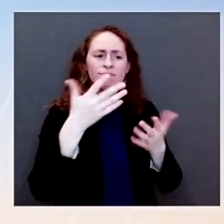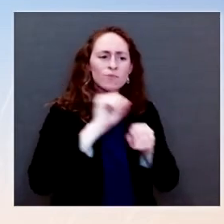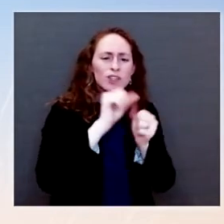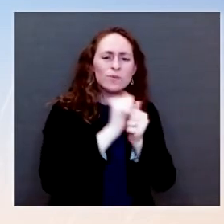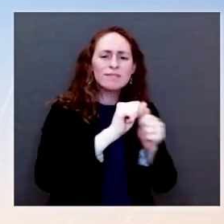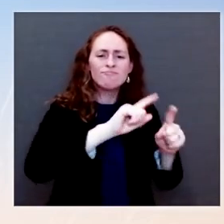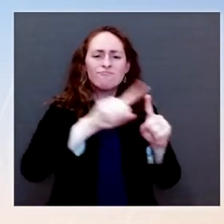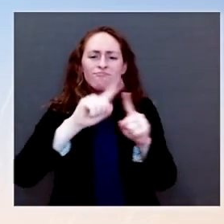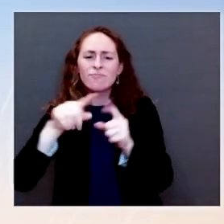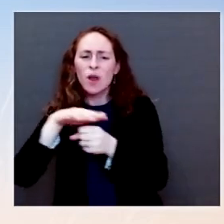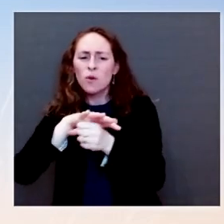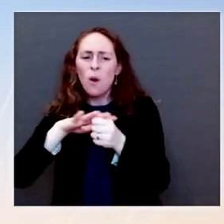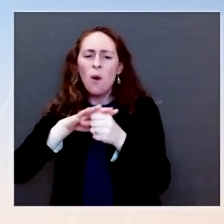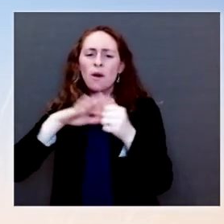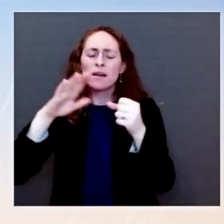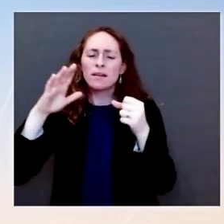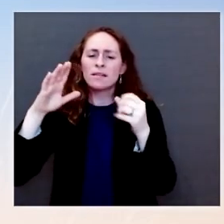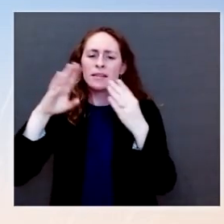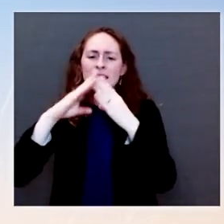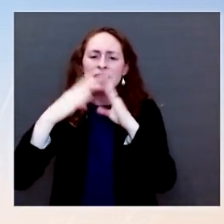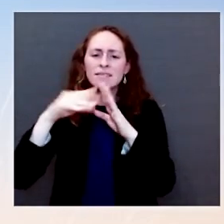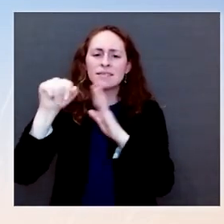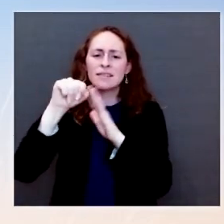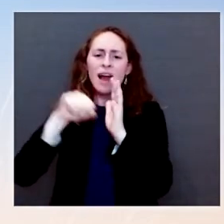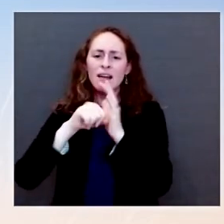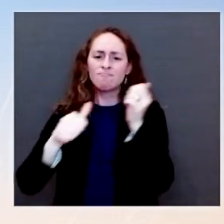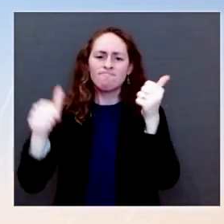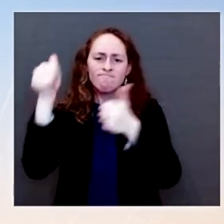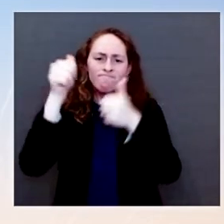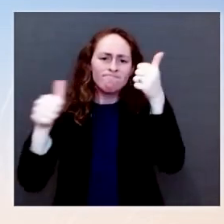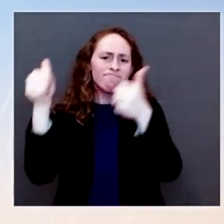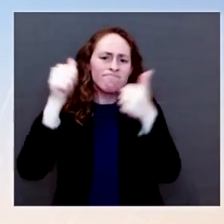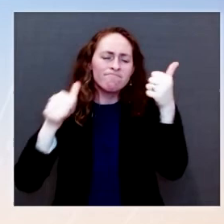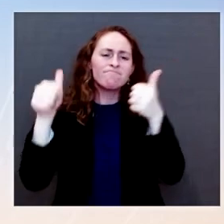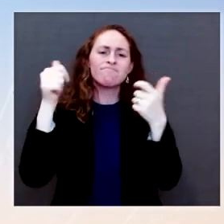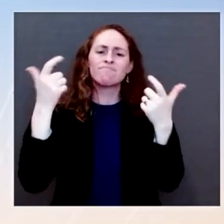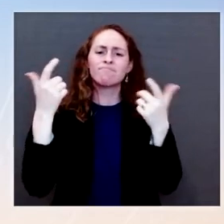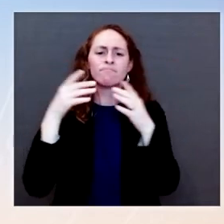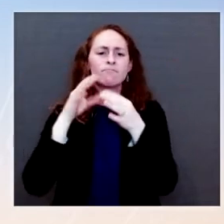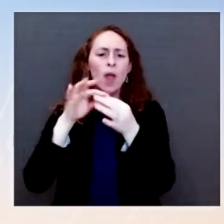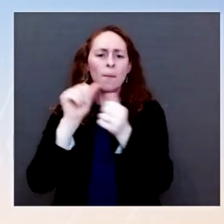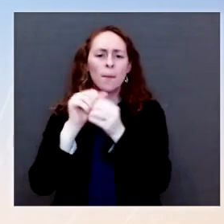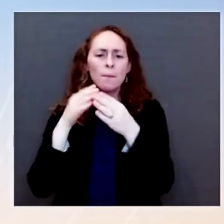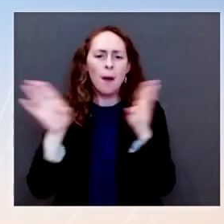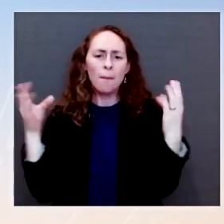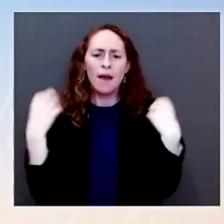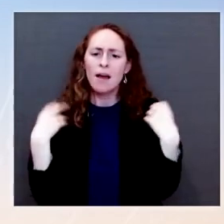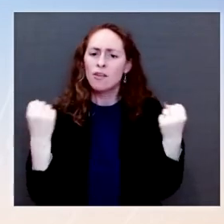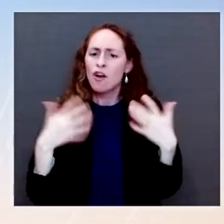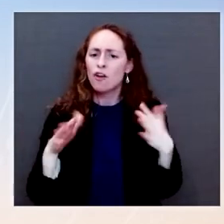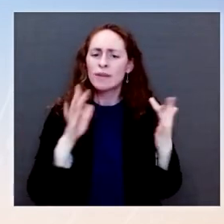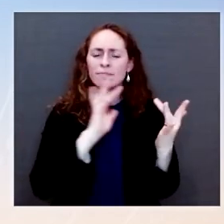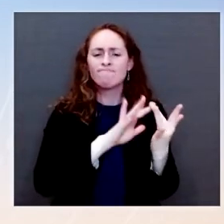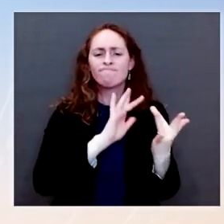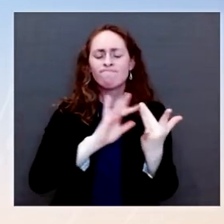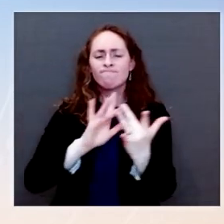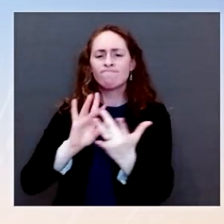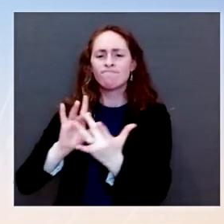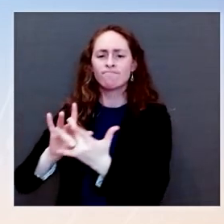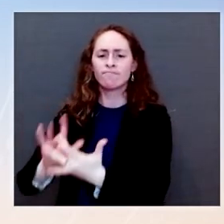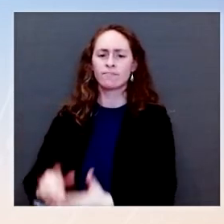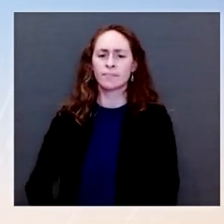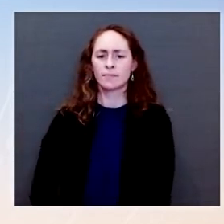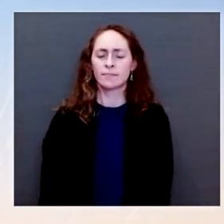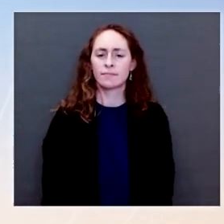medical experts as needed, additional resources, sometimes it's medical needs or medical equipment needs, and we've been